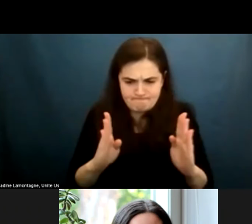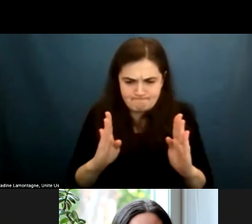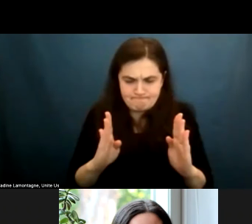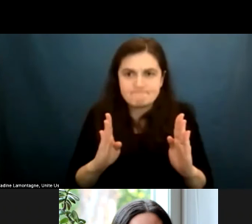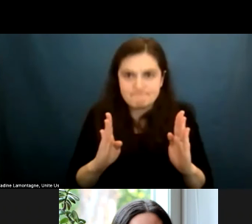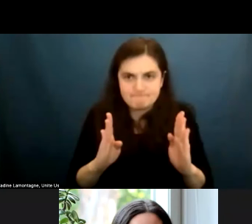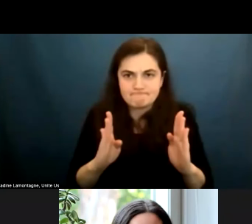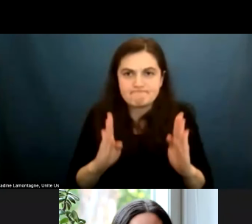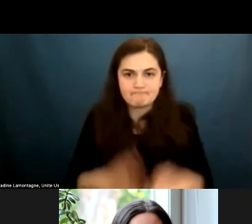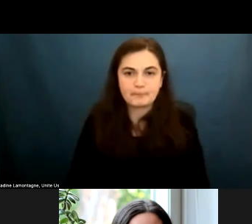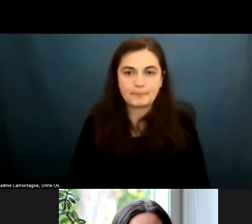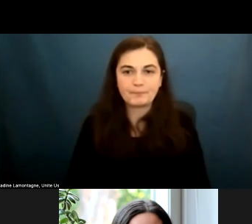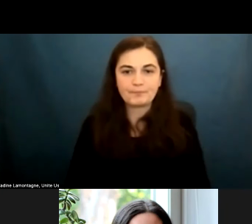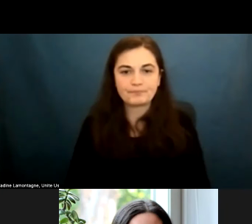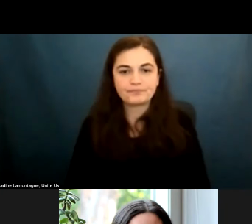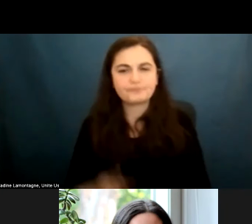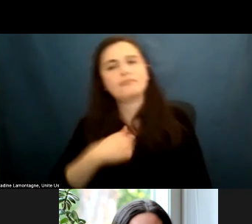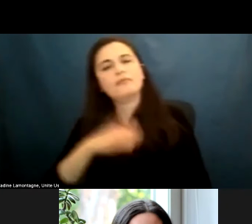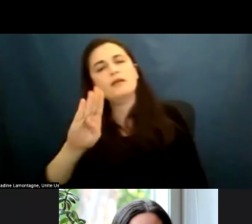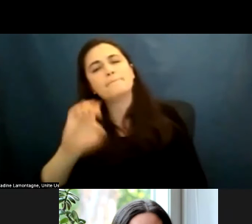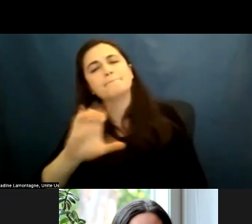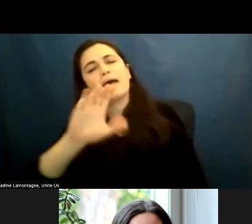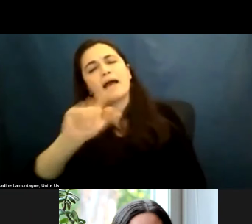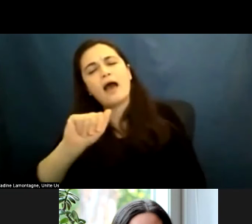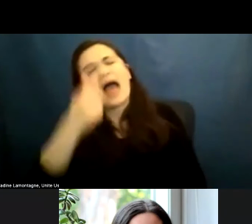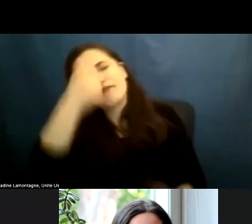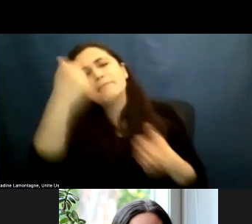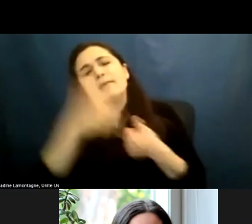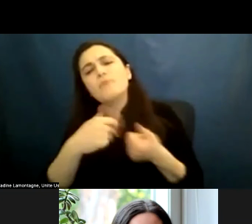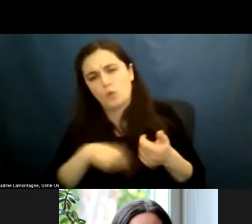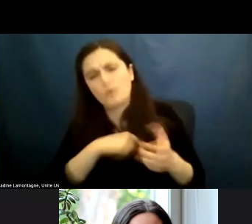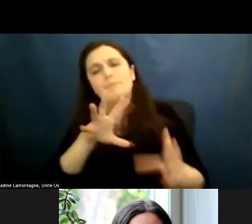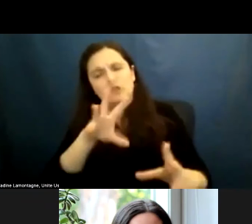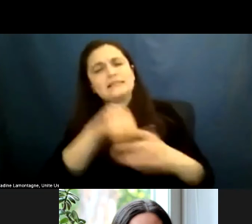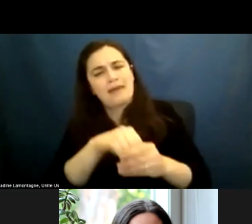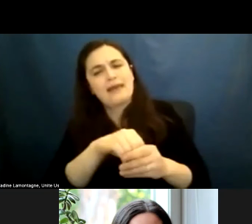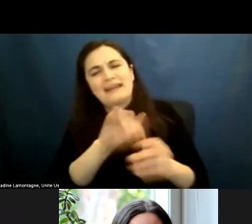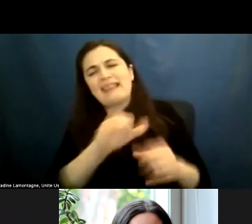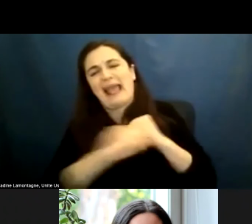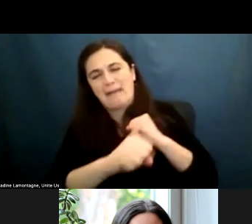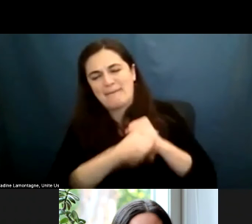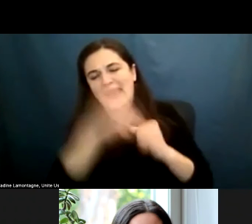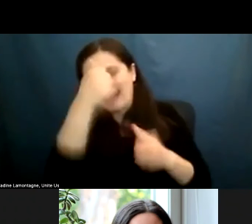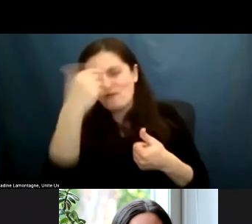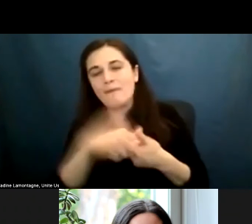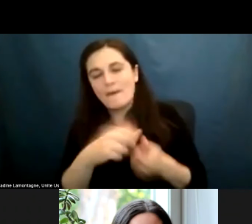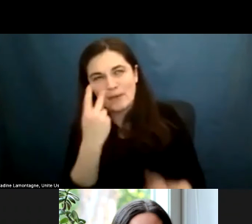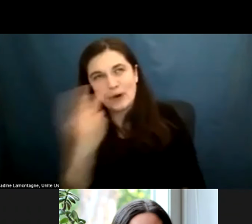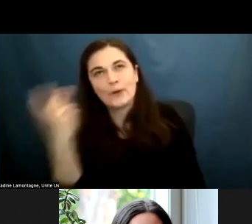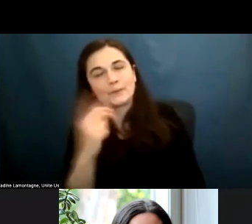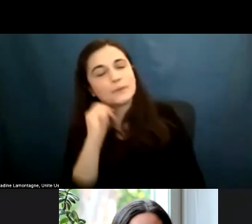I know because we participated in that campaign in Maine. It